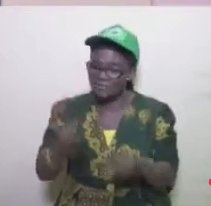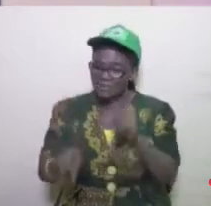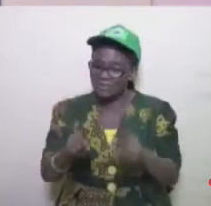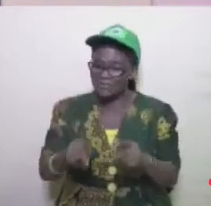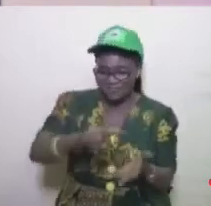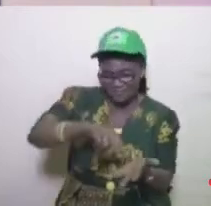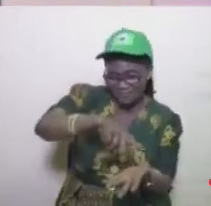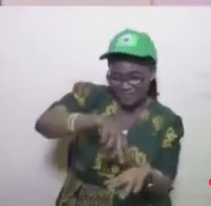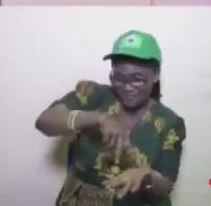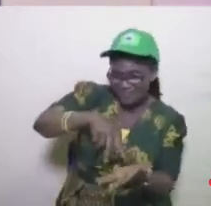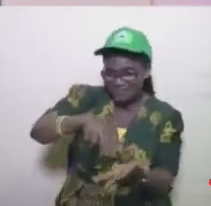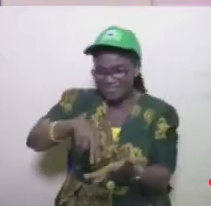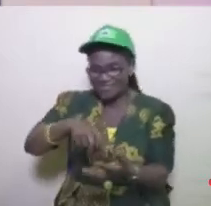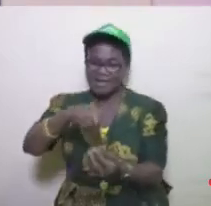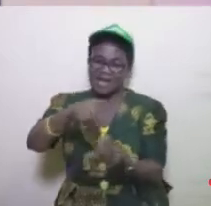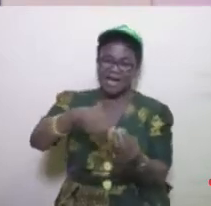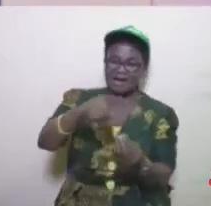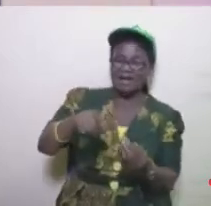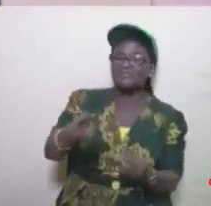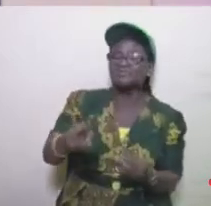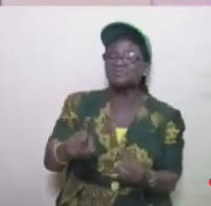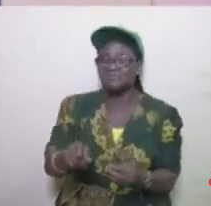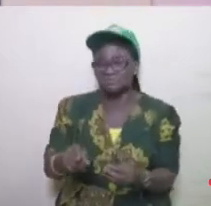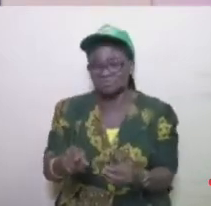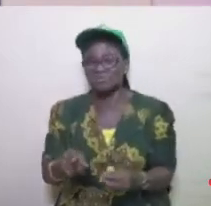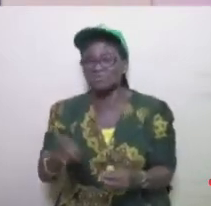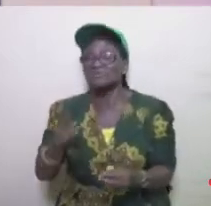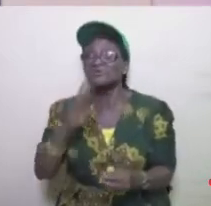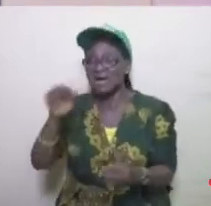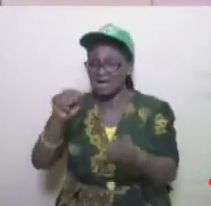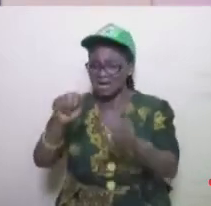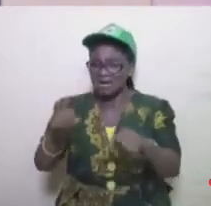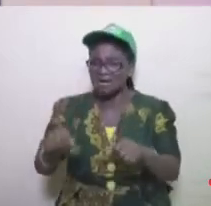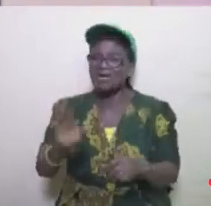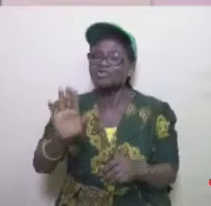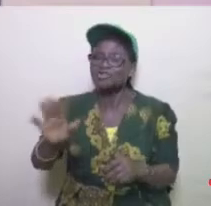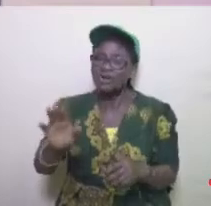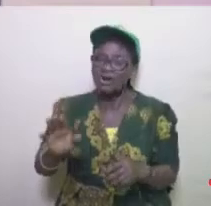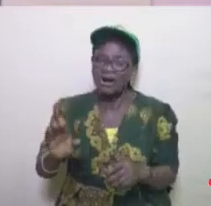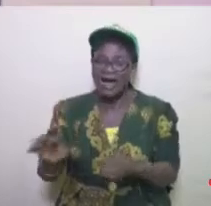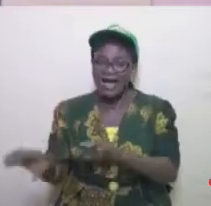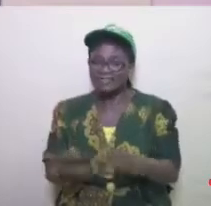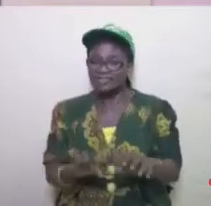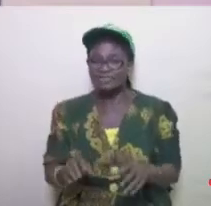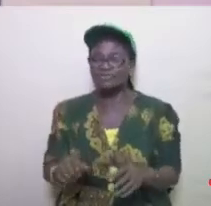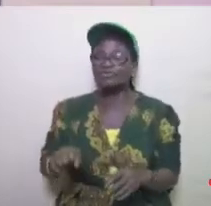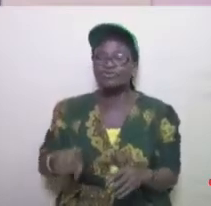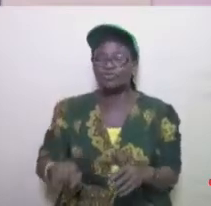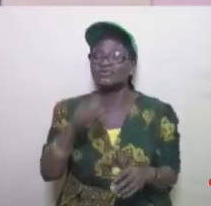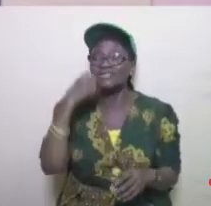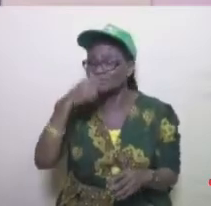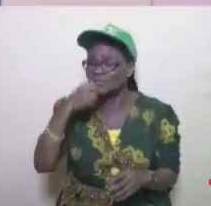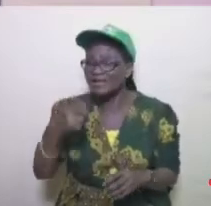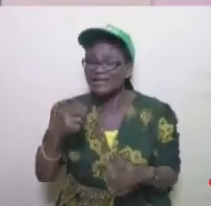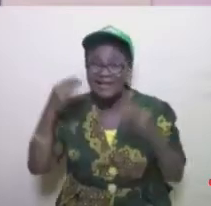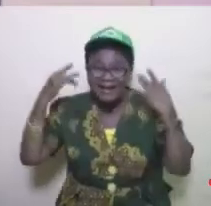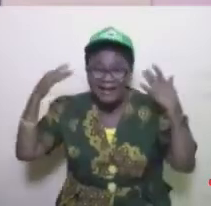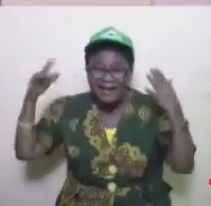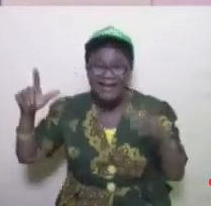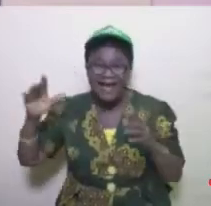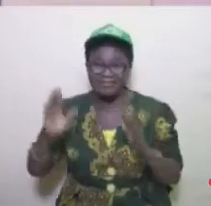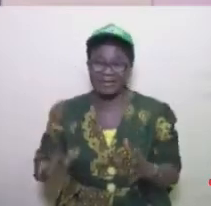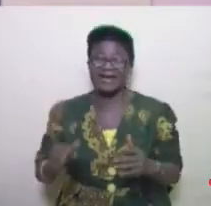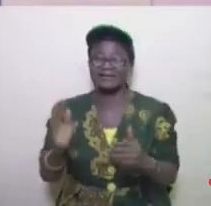also available." Maybe it's true. Your attitude should speak louder than what you say, because it